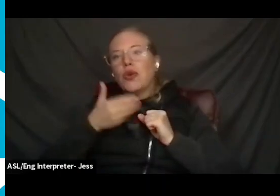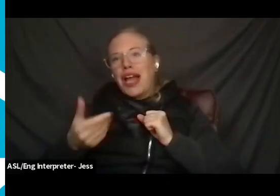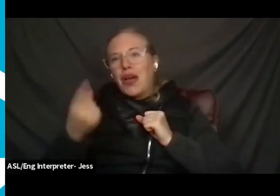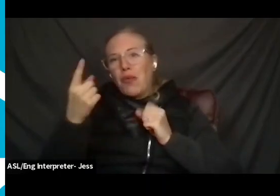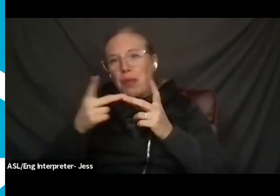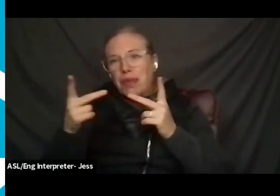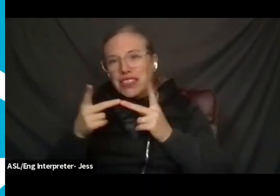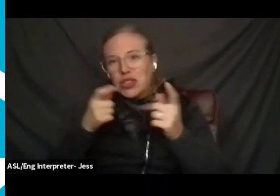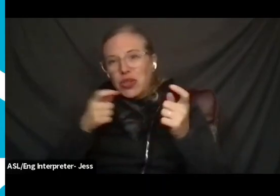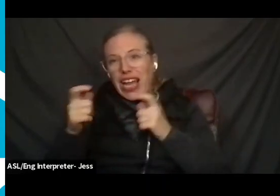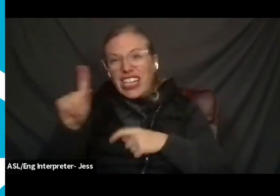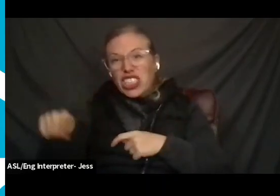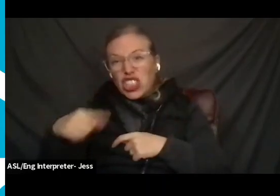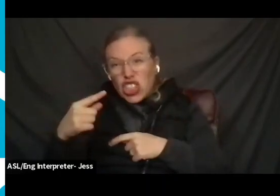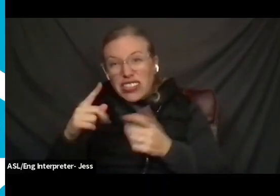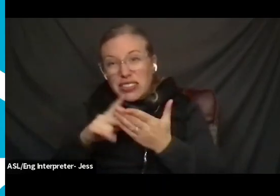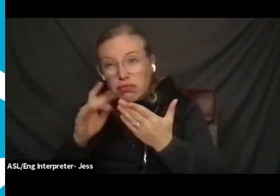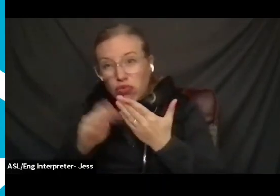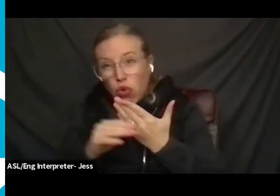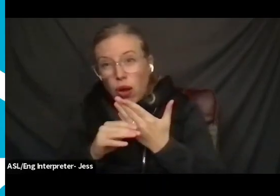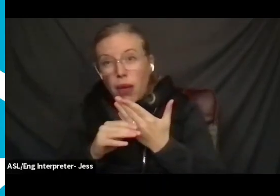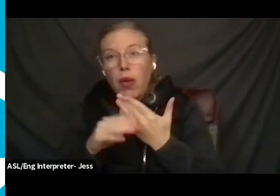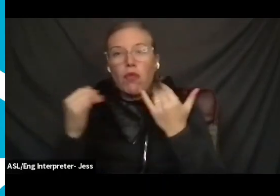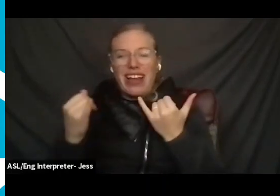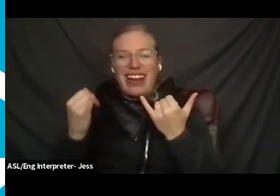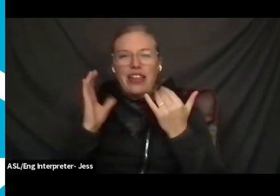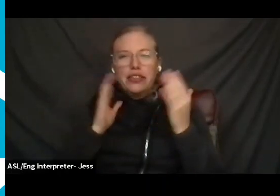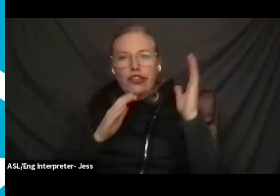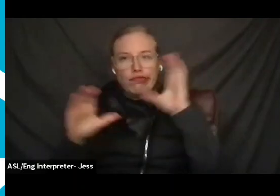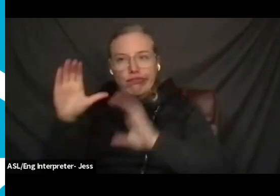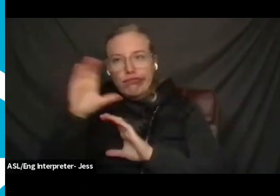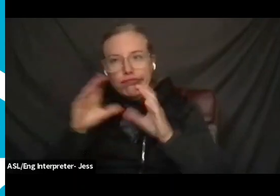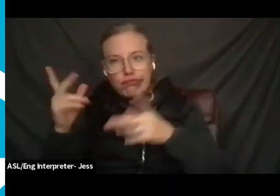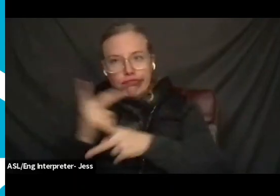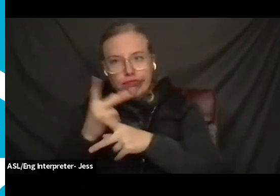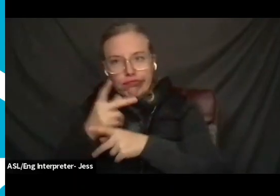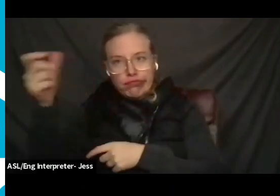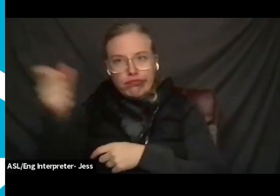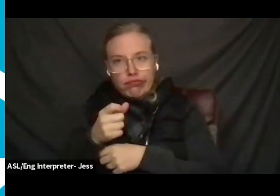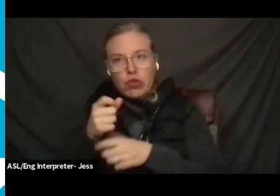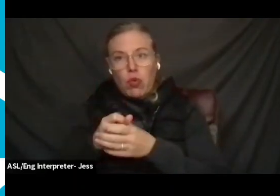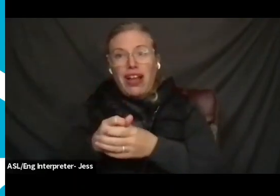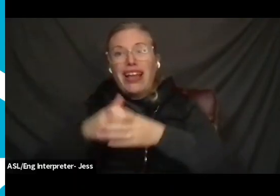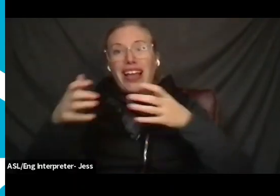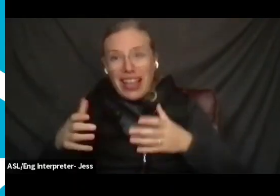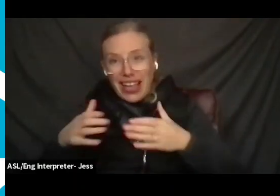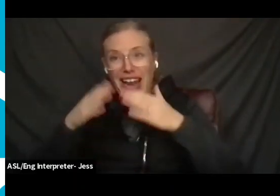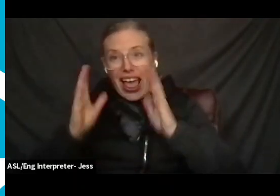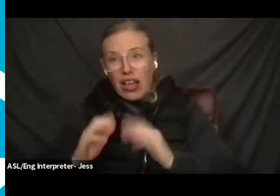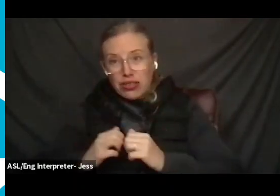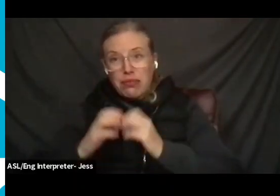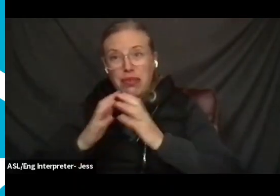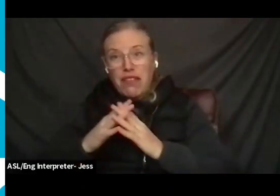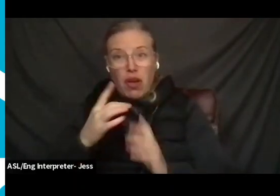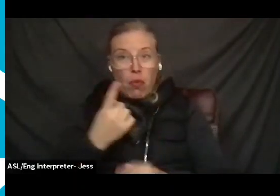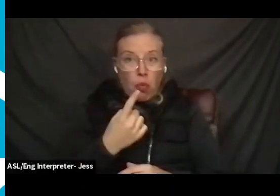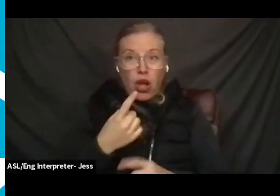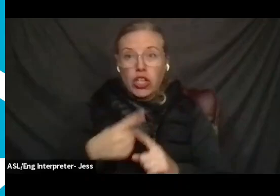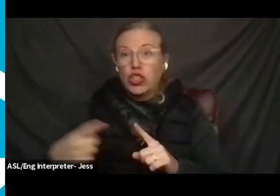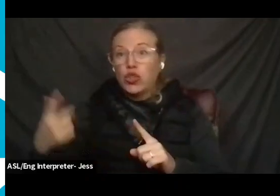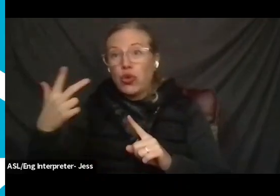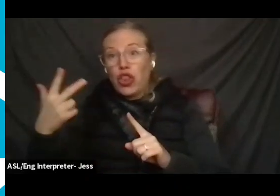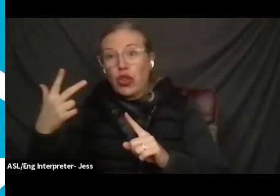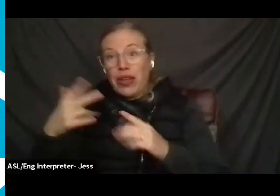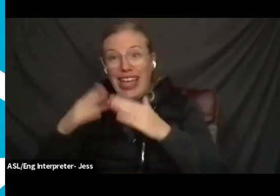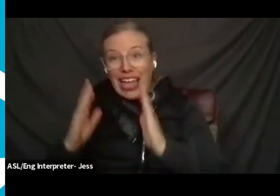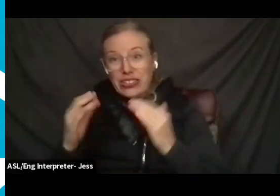position to handle just this program. We're kind of working on that right now. Because we're expanding in our house builds from 1 to 3 houses this year